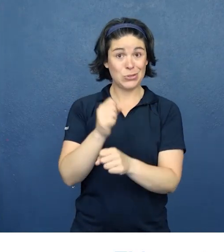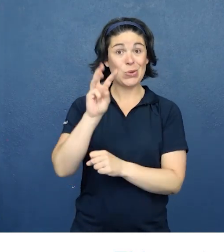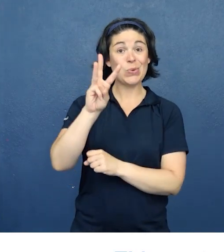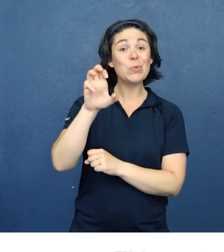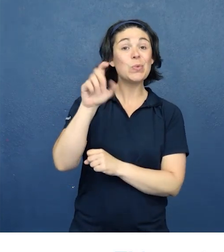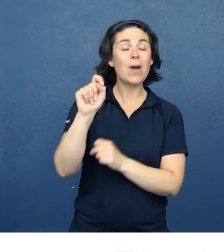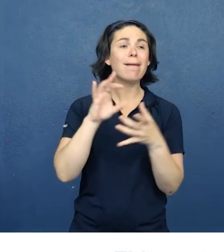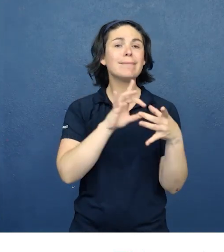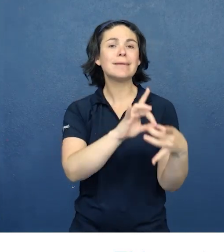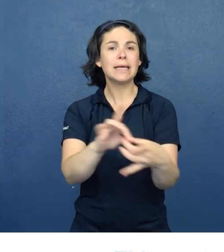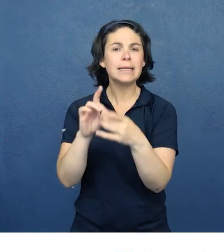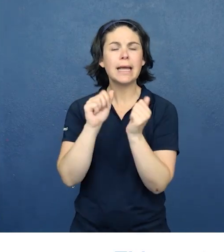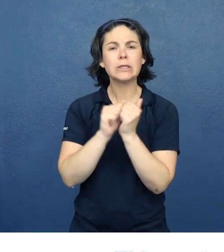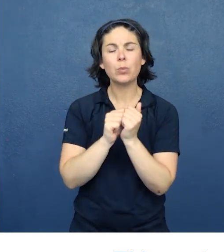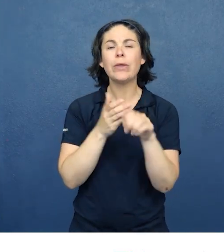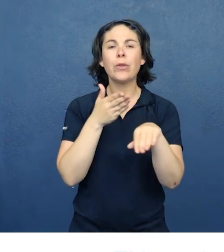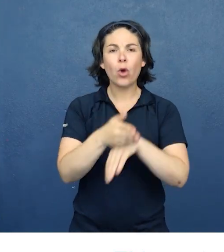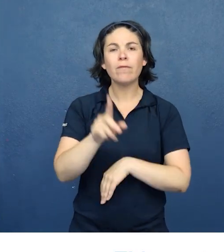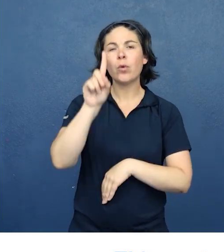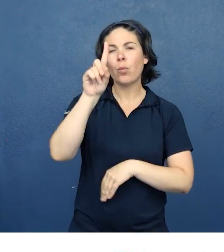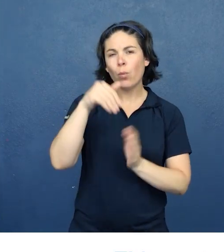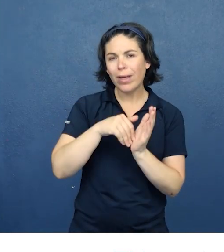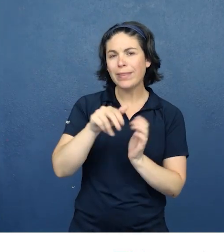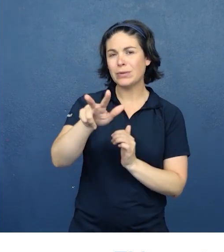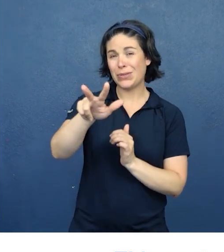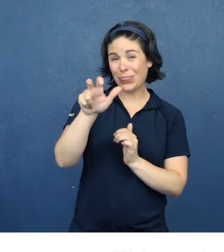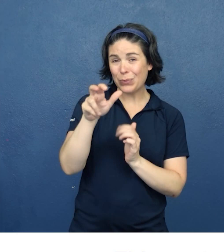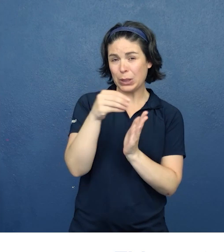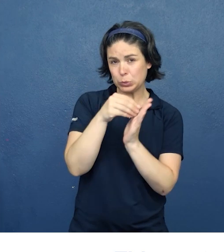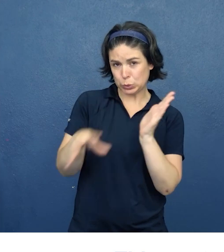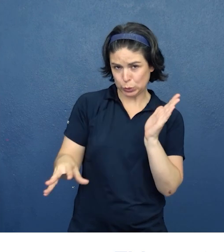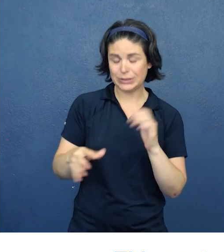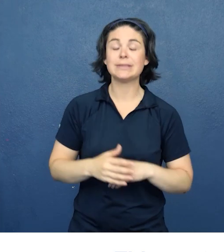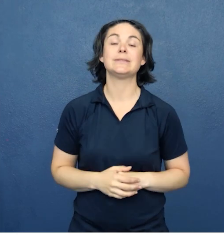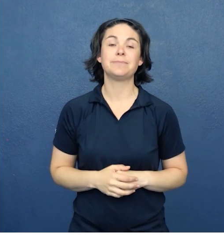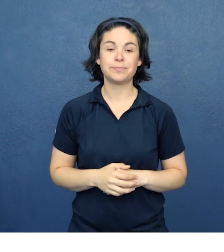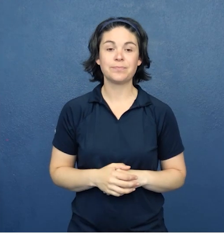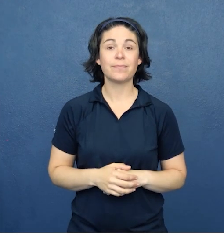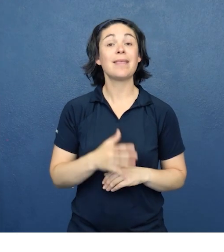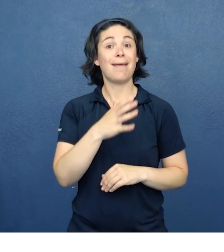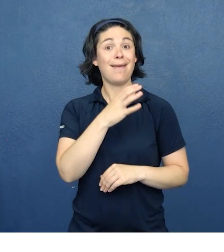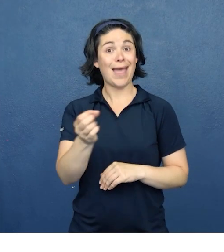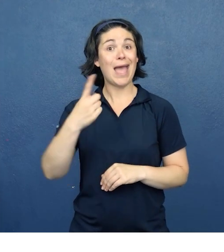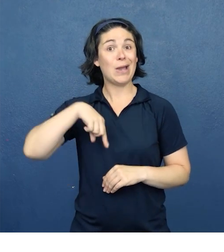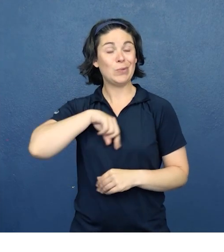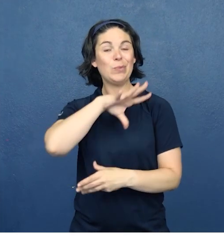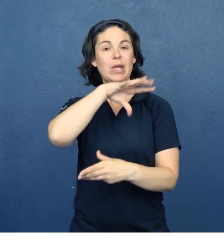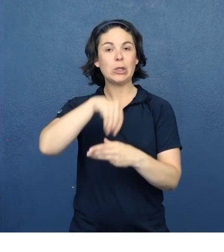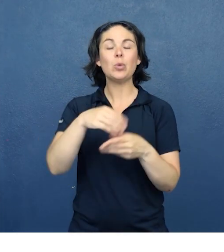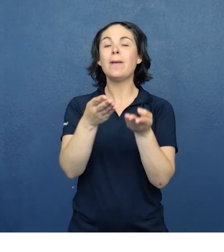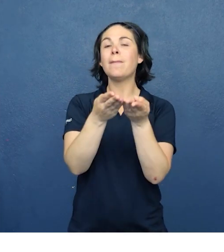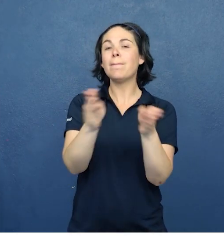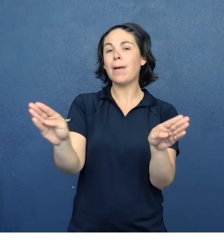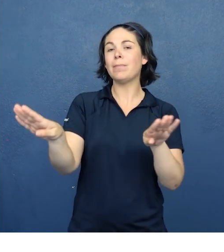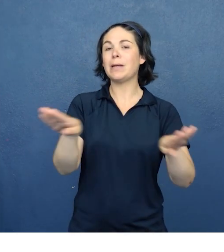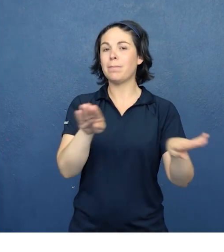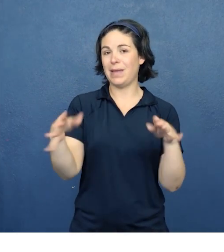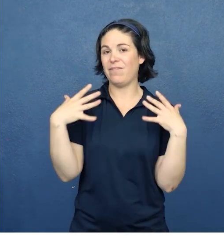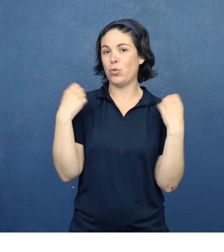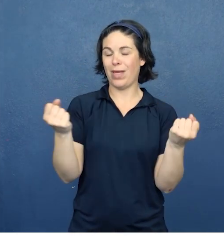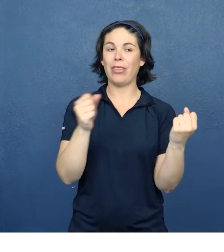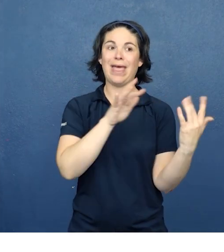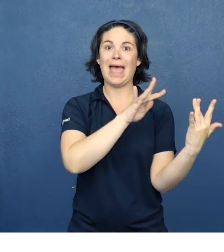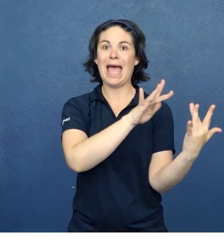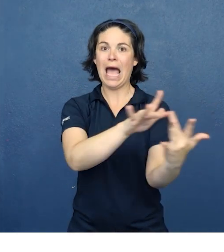WET connected with approximately 1,316 students and included a public behavioral health